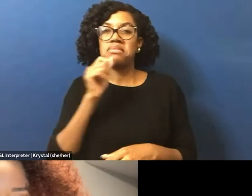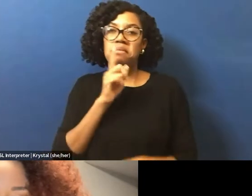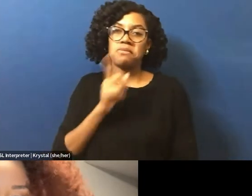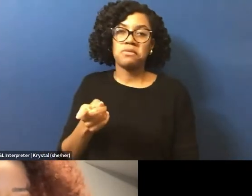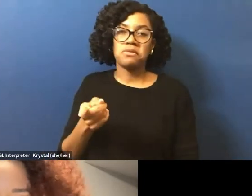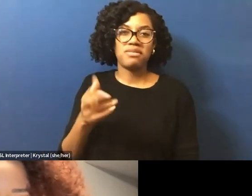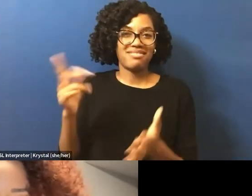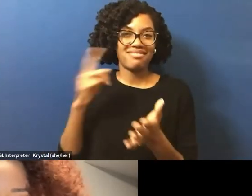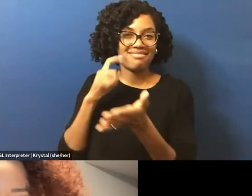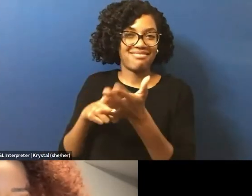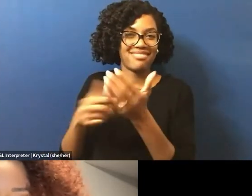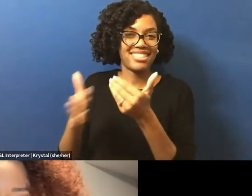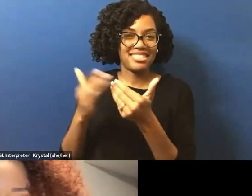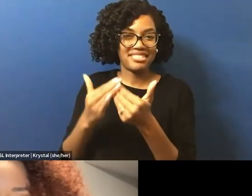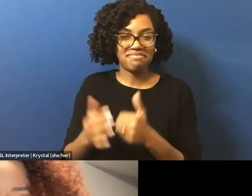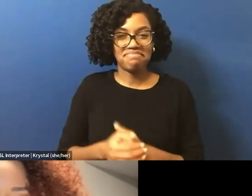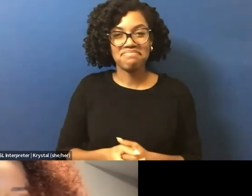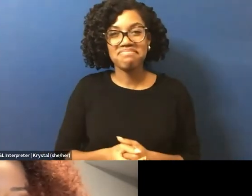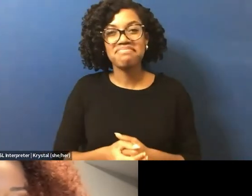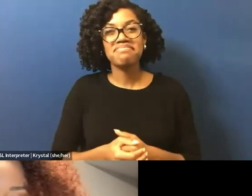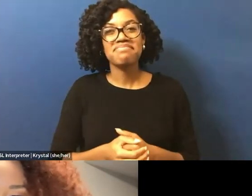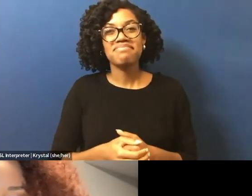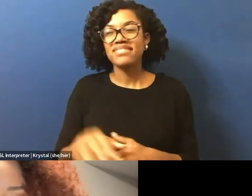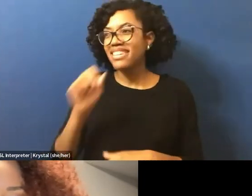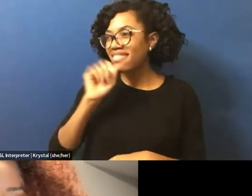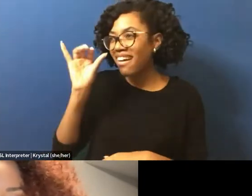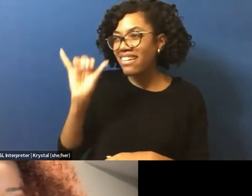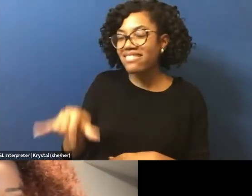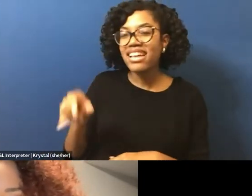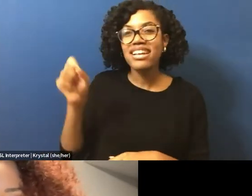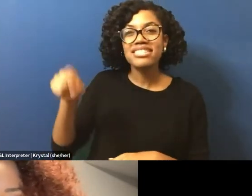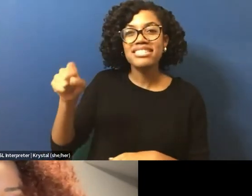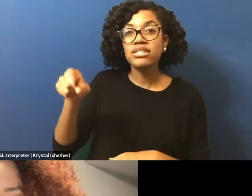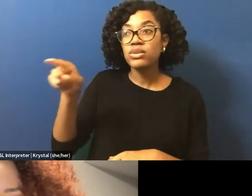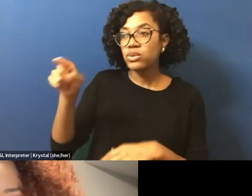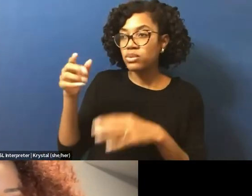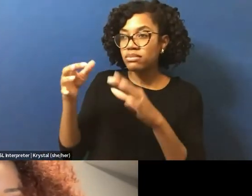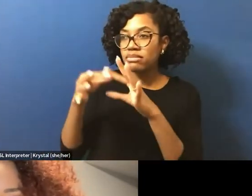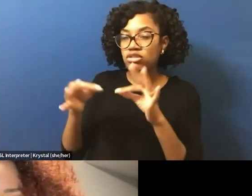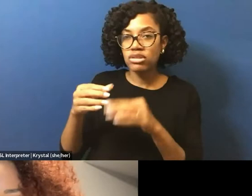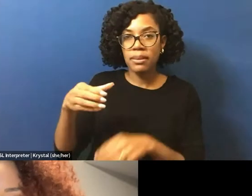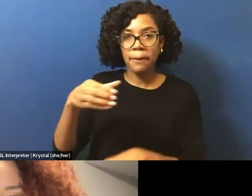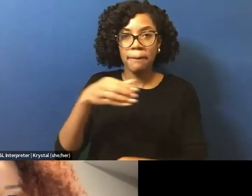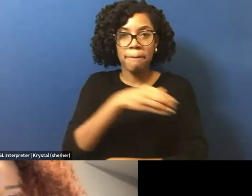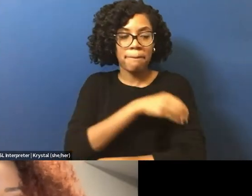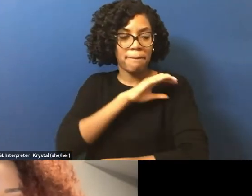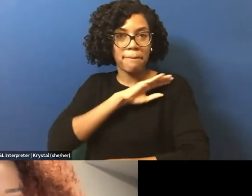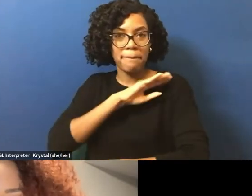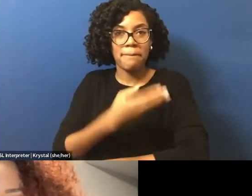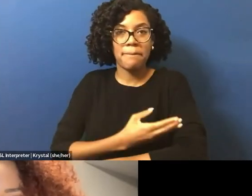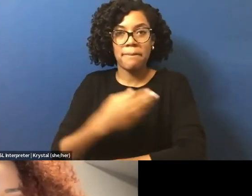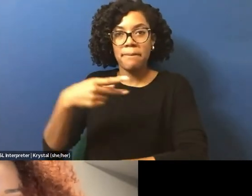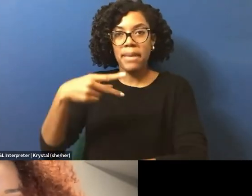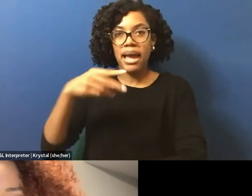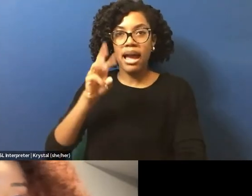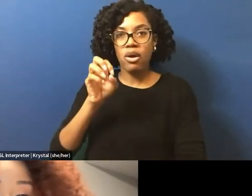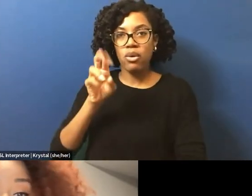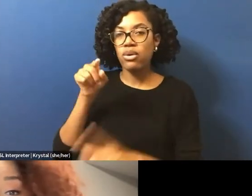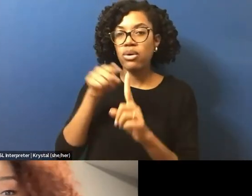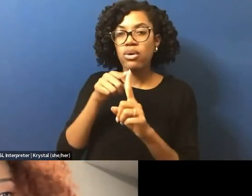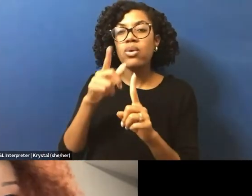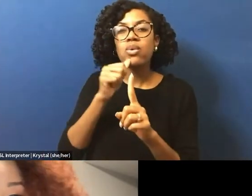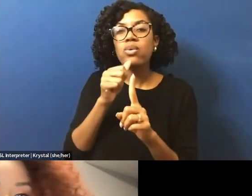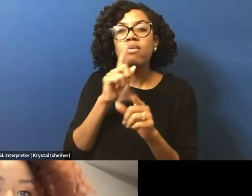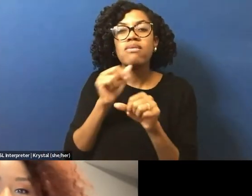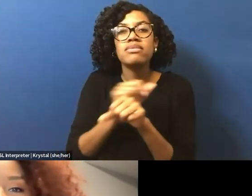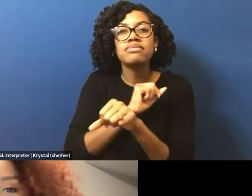you are pinpointing for us is examining power and how power shows up in the story and who ultimately gets to share the story, who